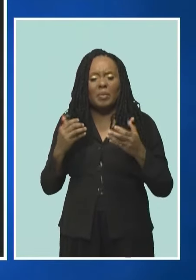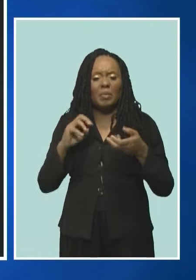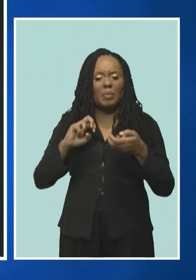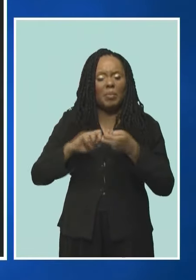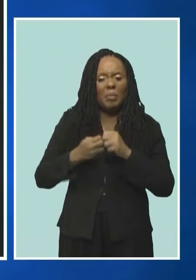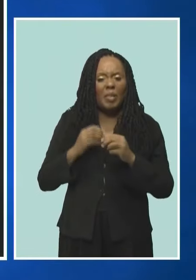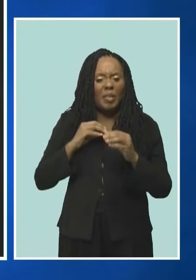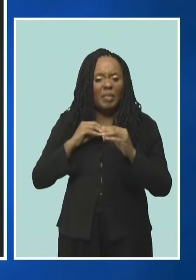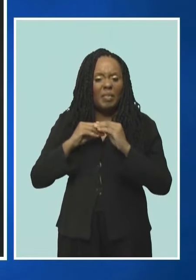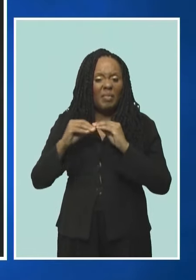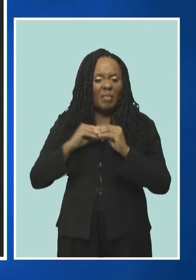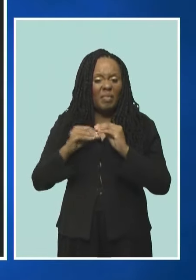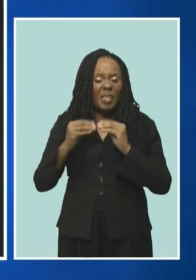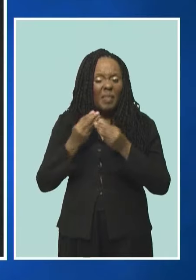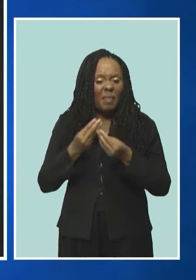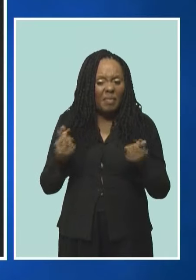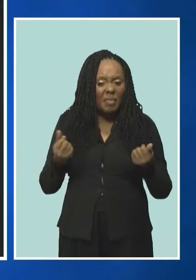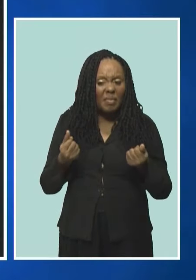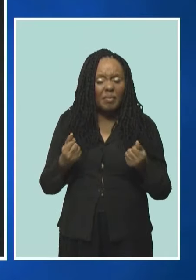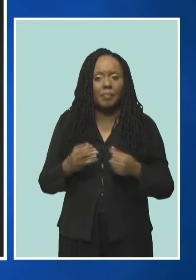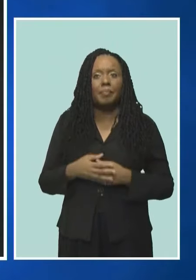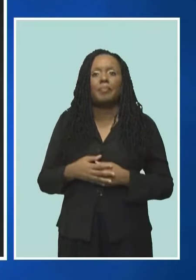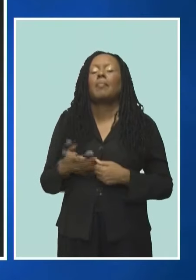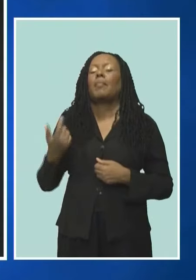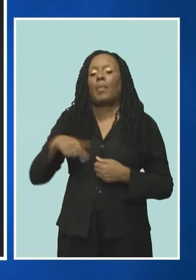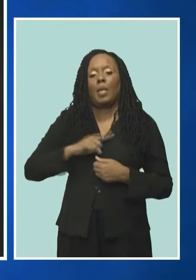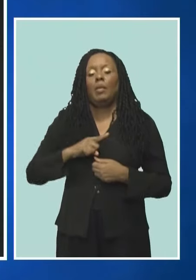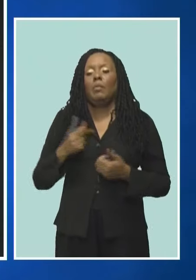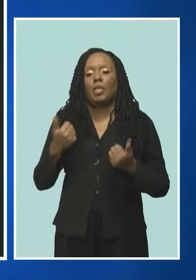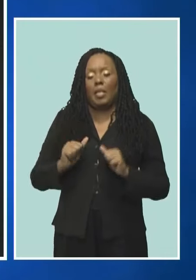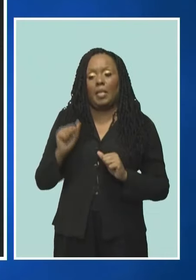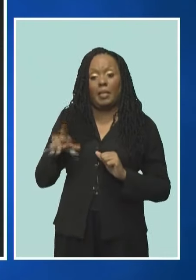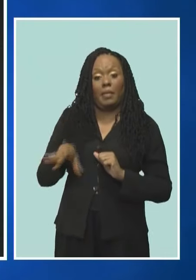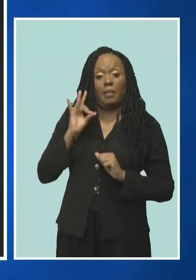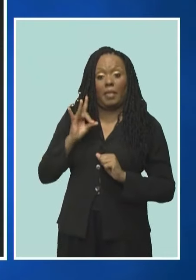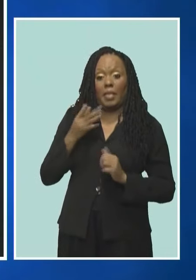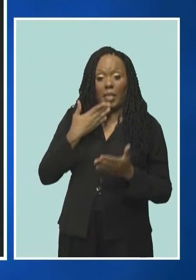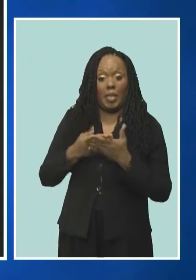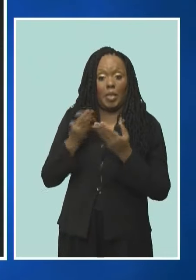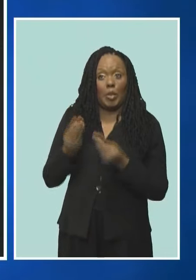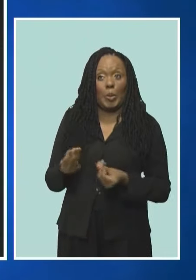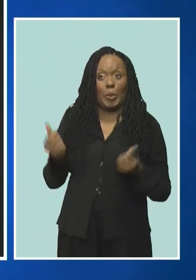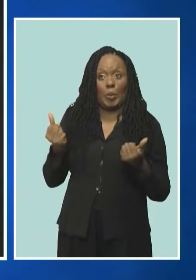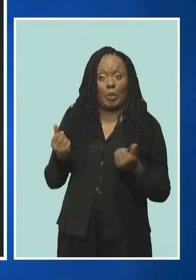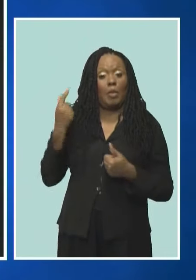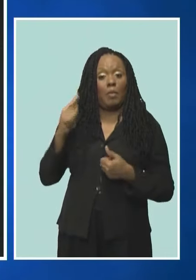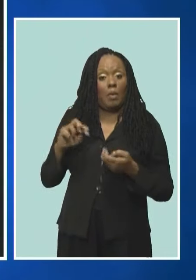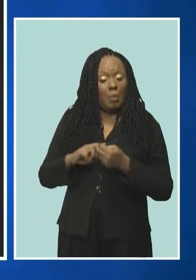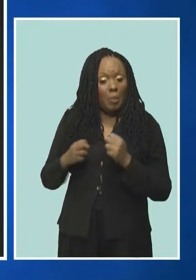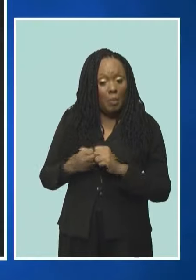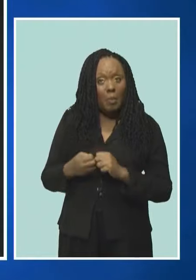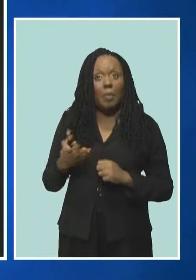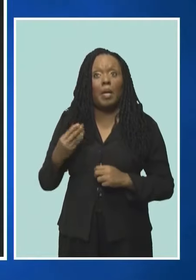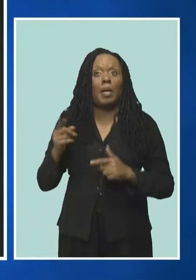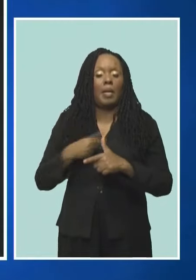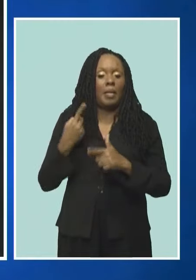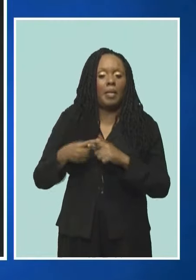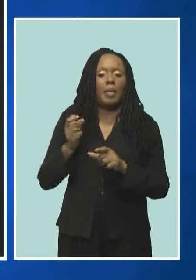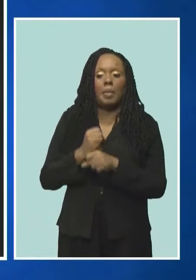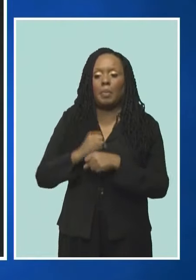And then we collaborate on scoping the solution to this problem and building or procuring